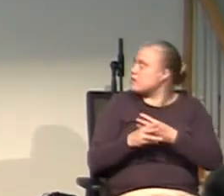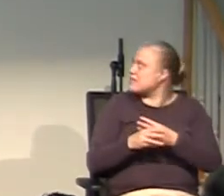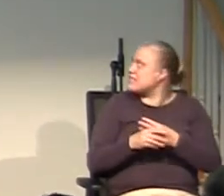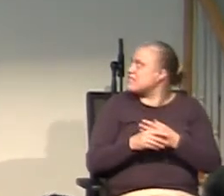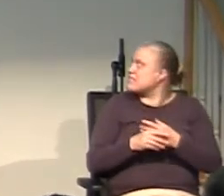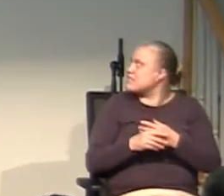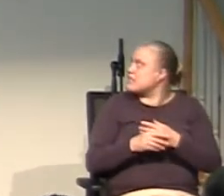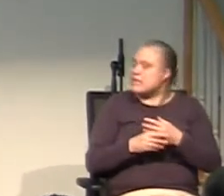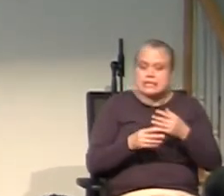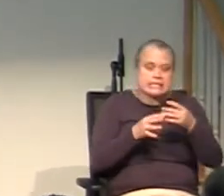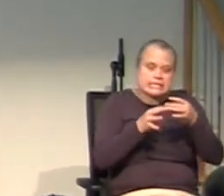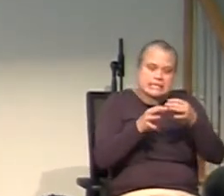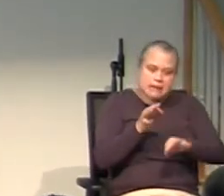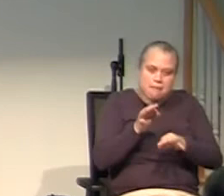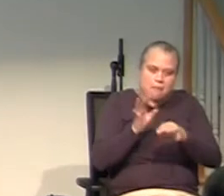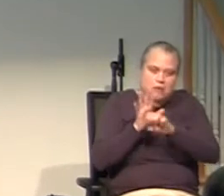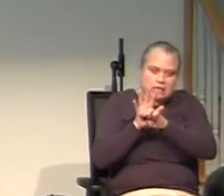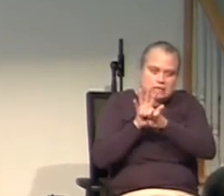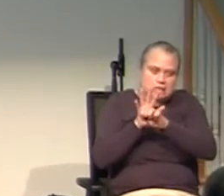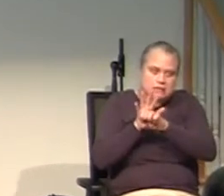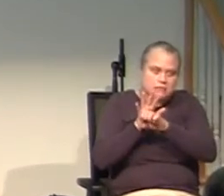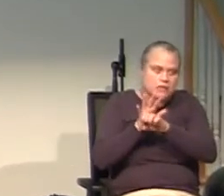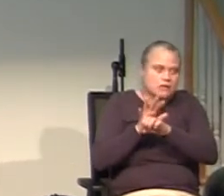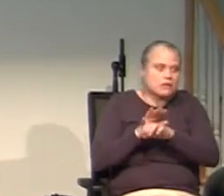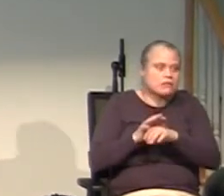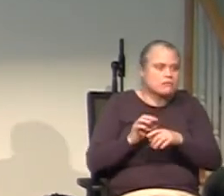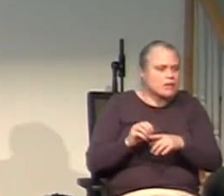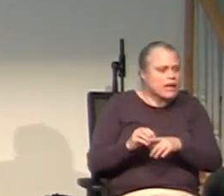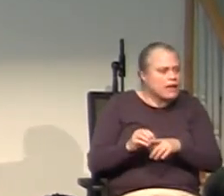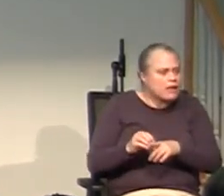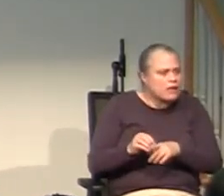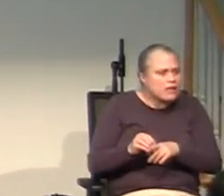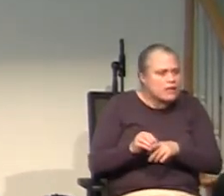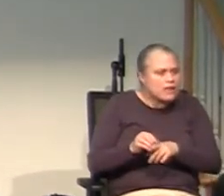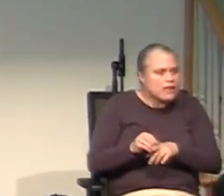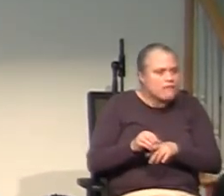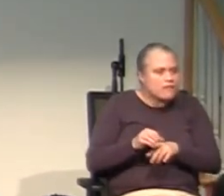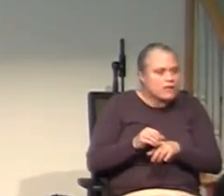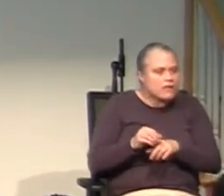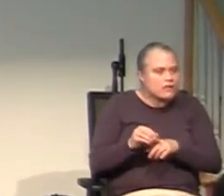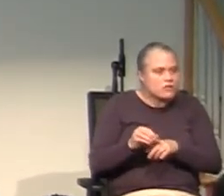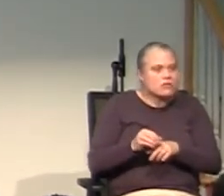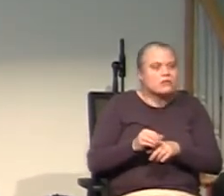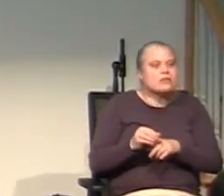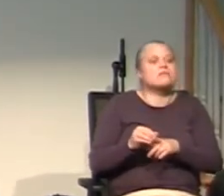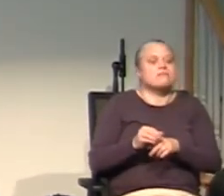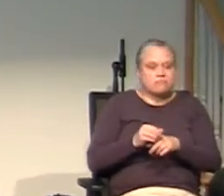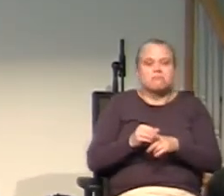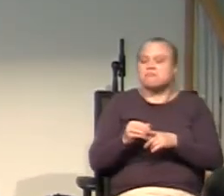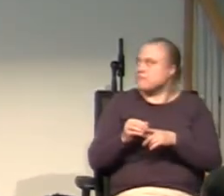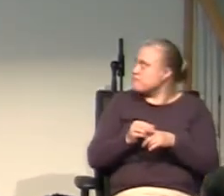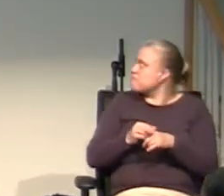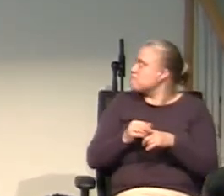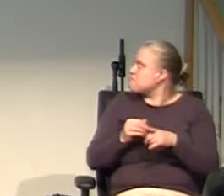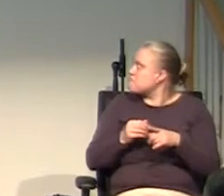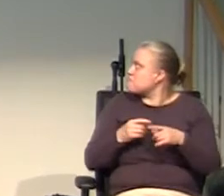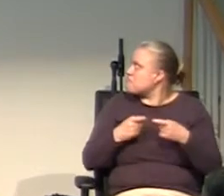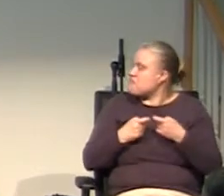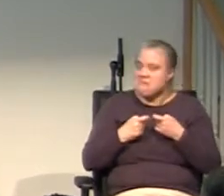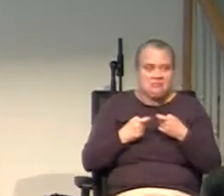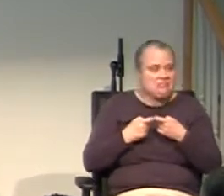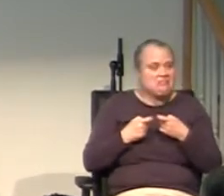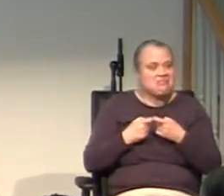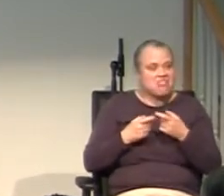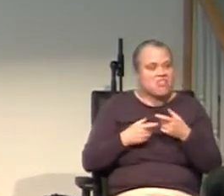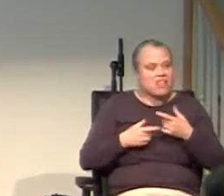But here we have within our brains, electrical and physical